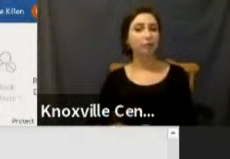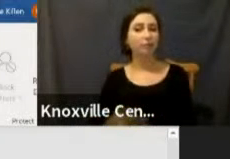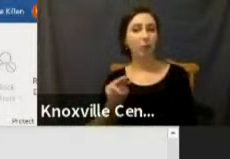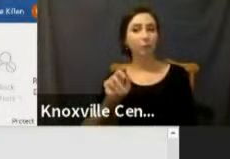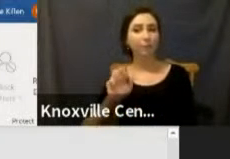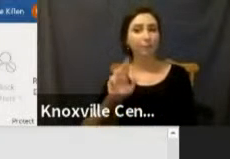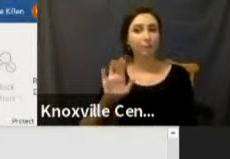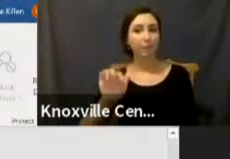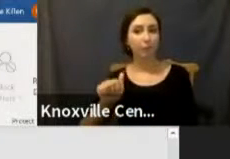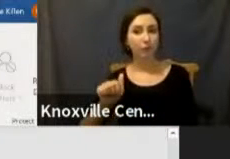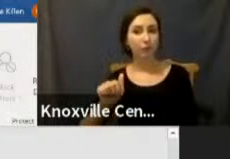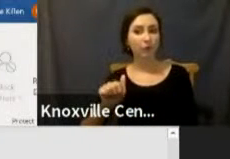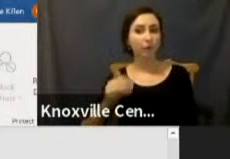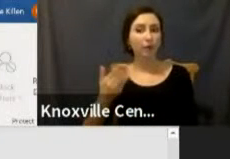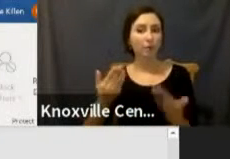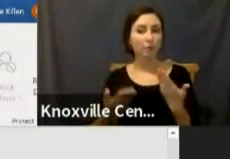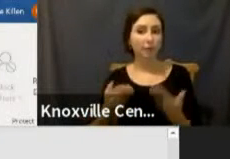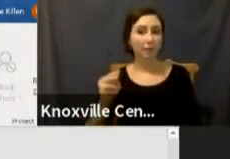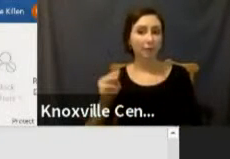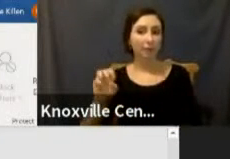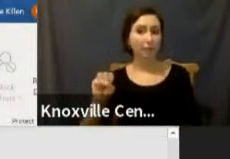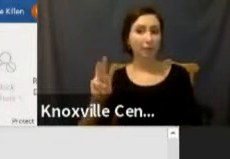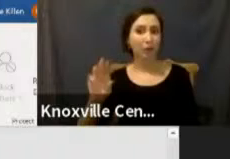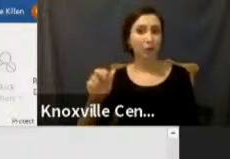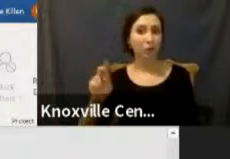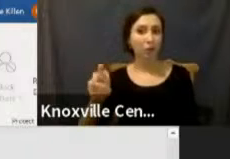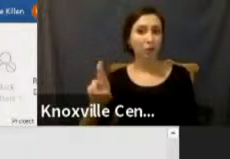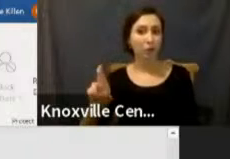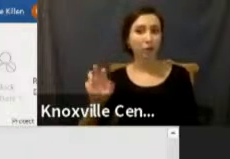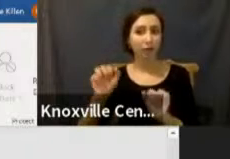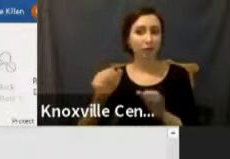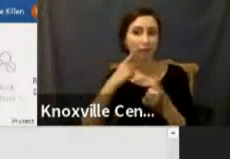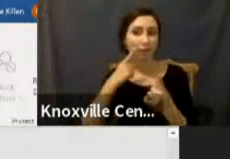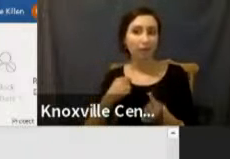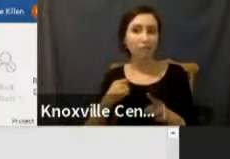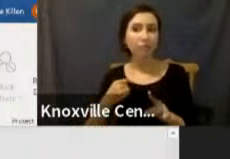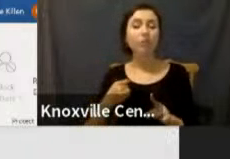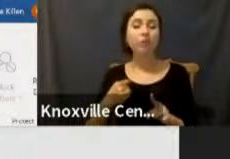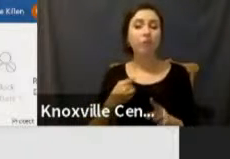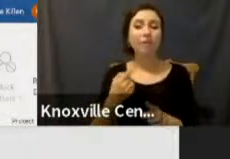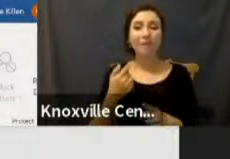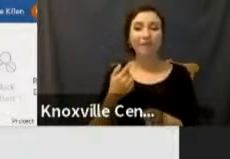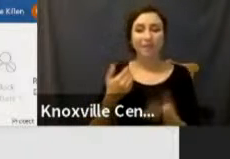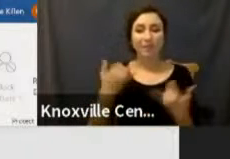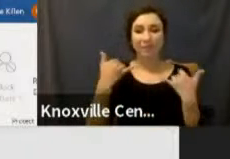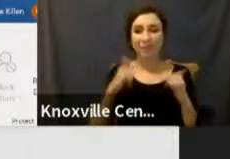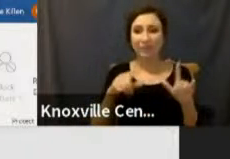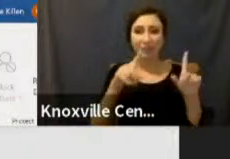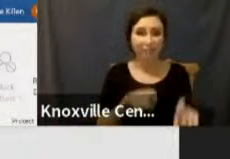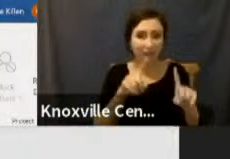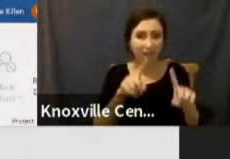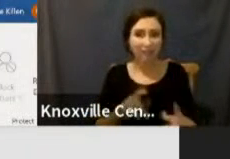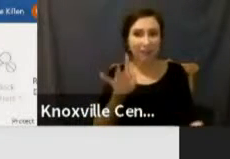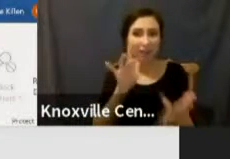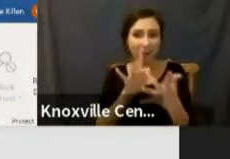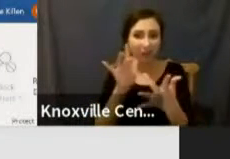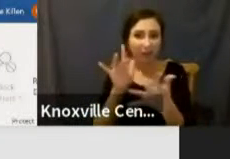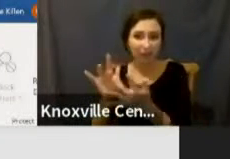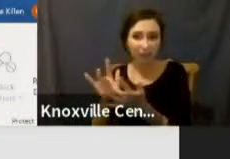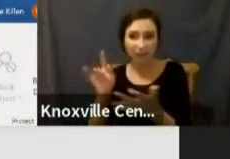Ms. Wagner may have the answer to this. Are there already testing and contact tracing